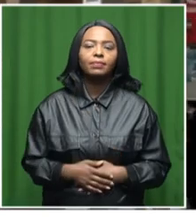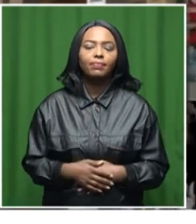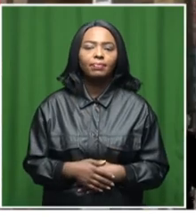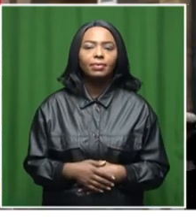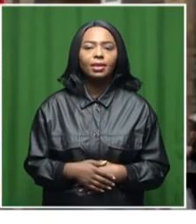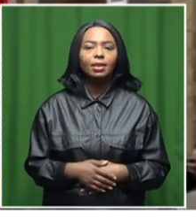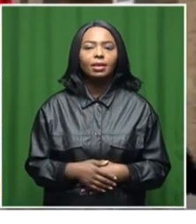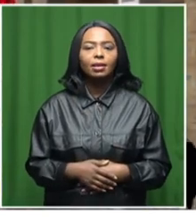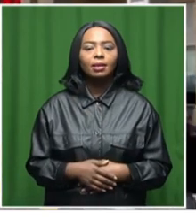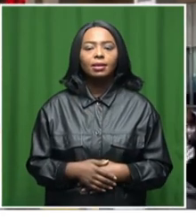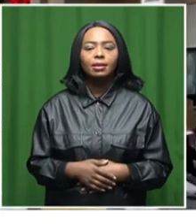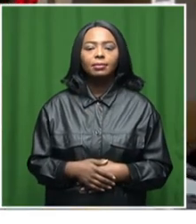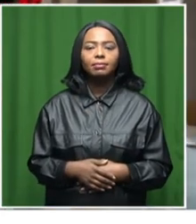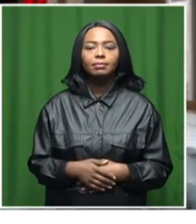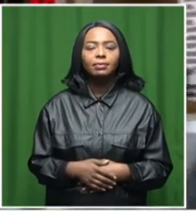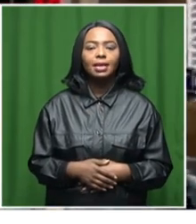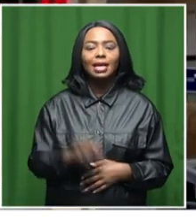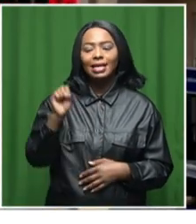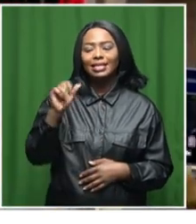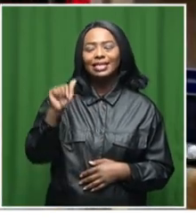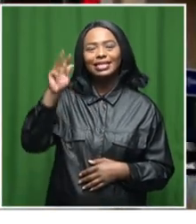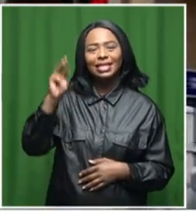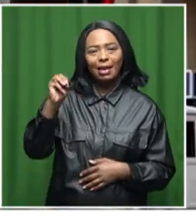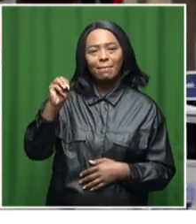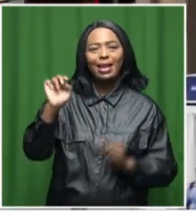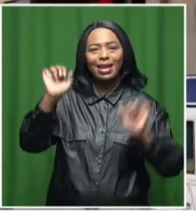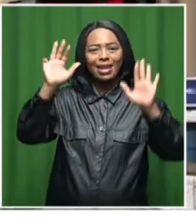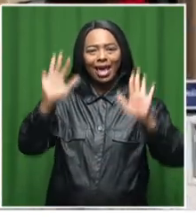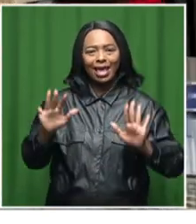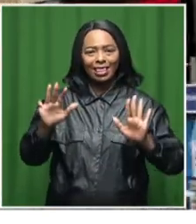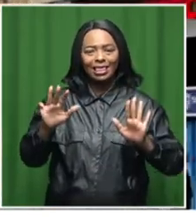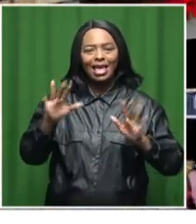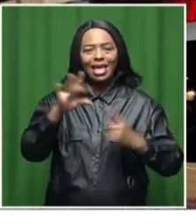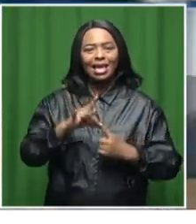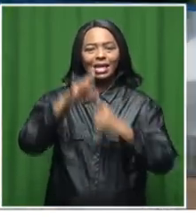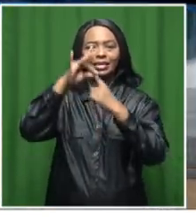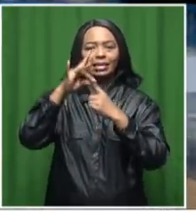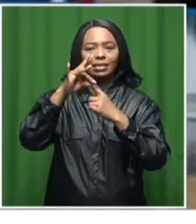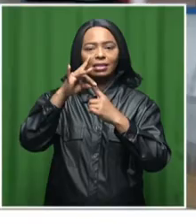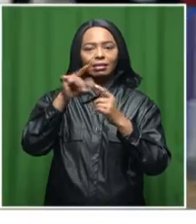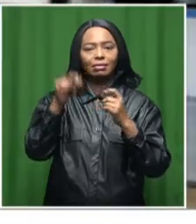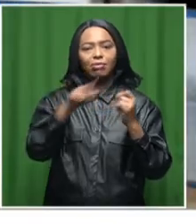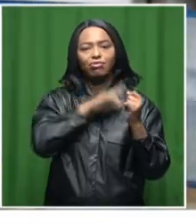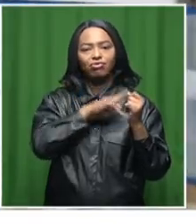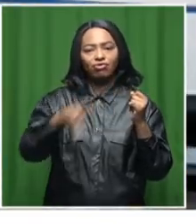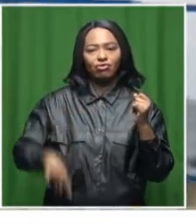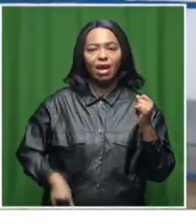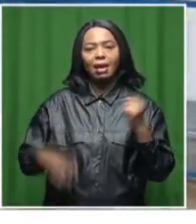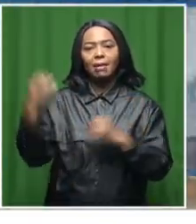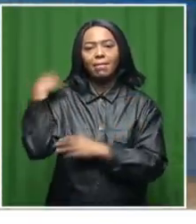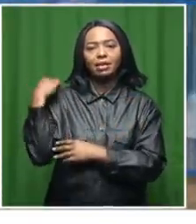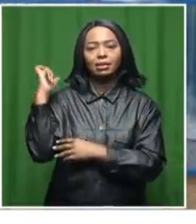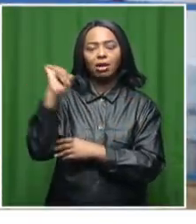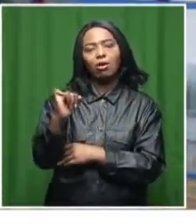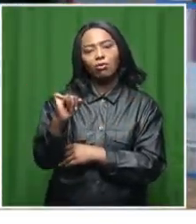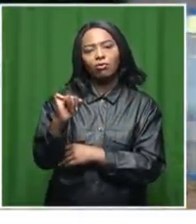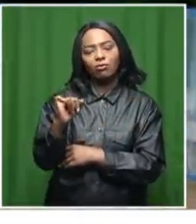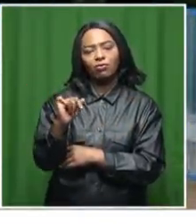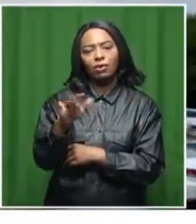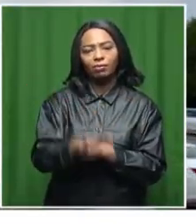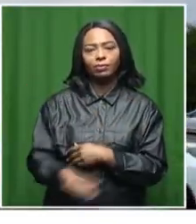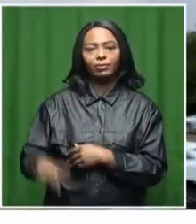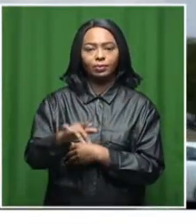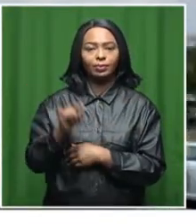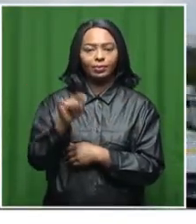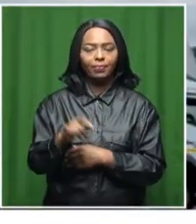Sam Matekane will be the 9th elected Prime Minister of this kingdom. Official services are expected